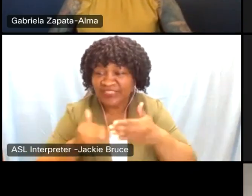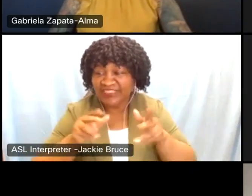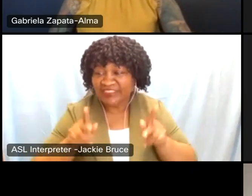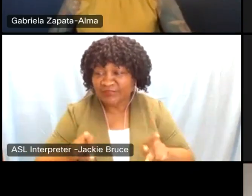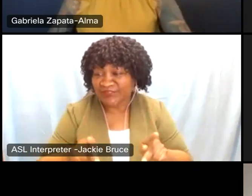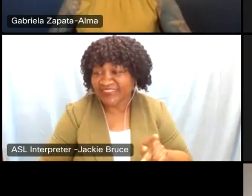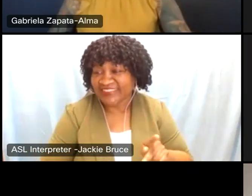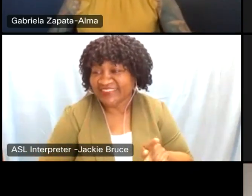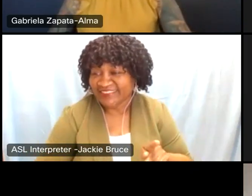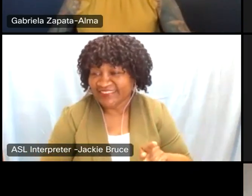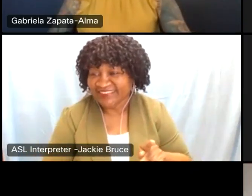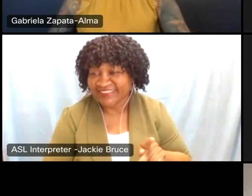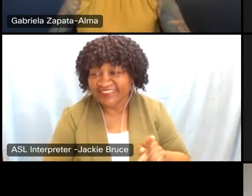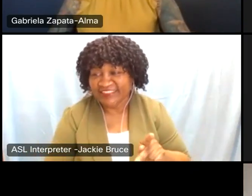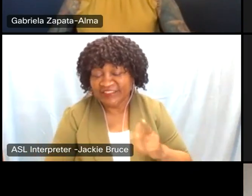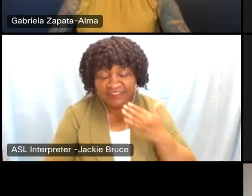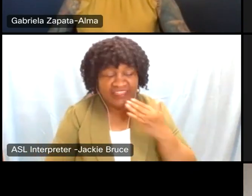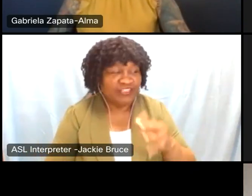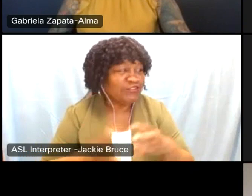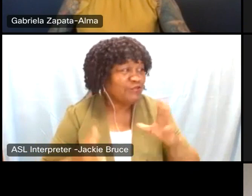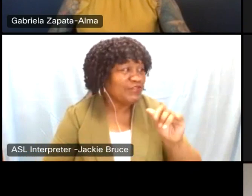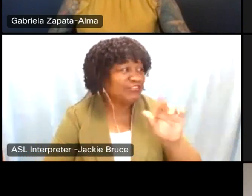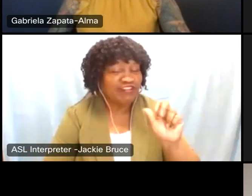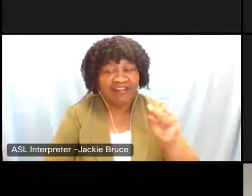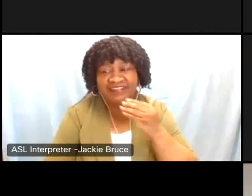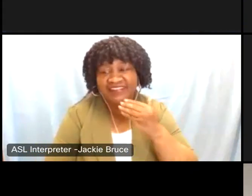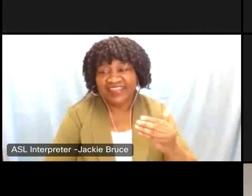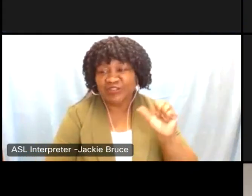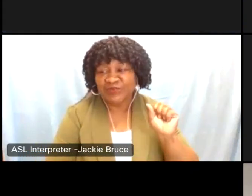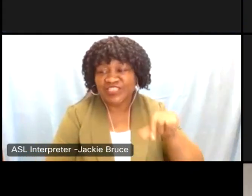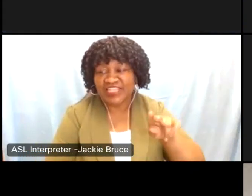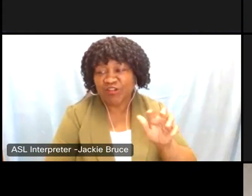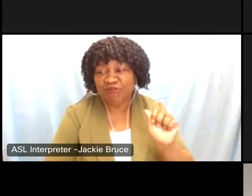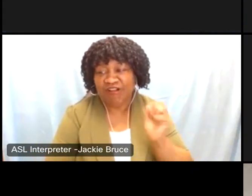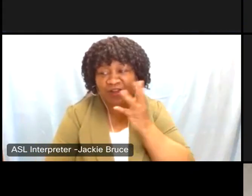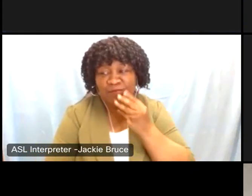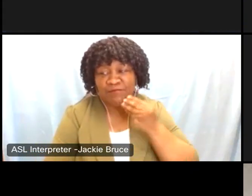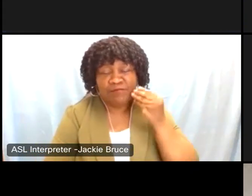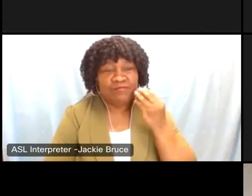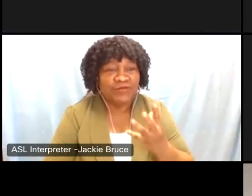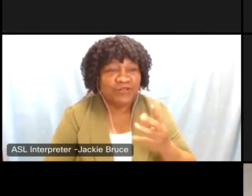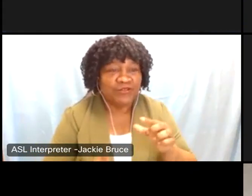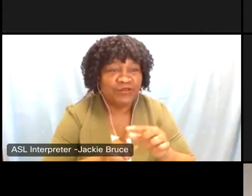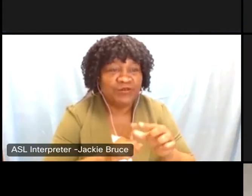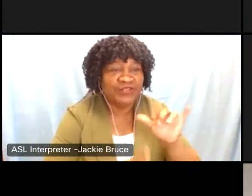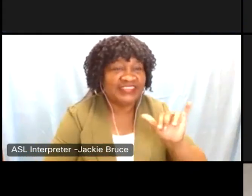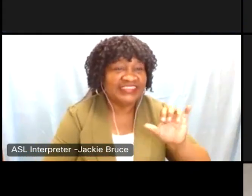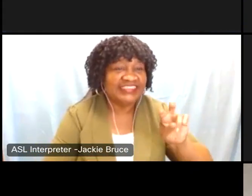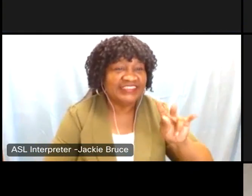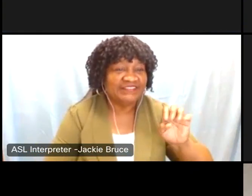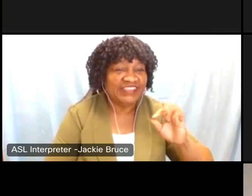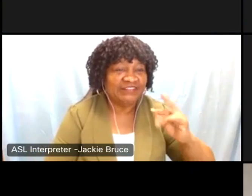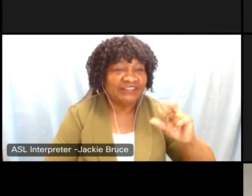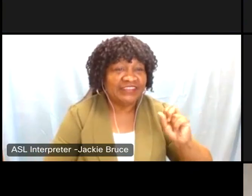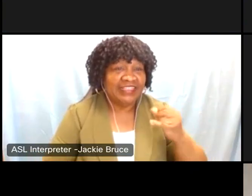Thank you, Gabriela, and thank you, Carla, and thank you, Shaniqua, for those beautiful words. I'm a little under